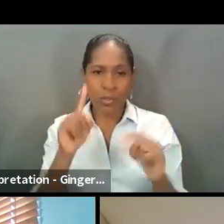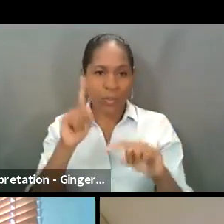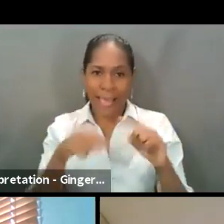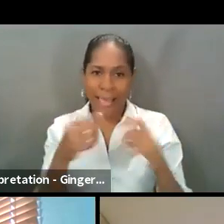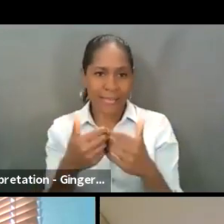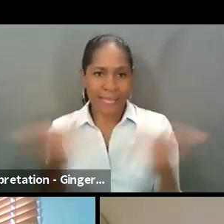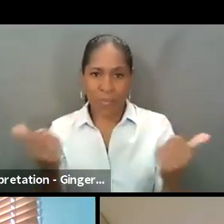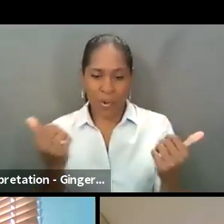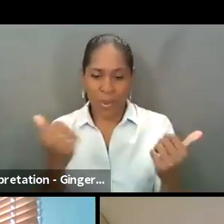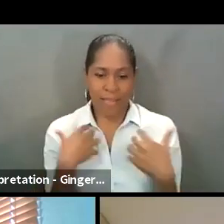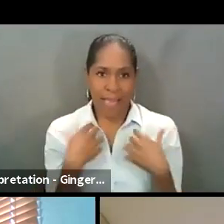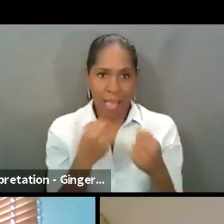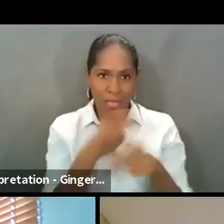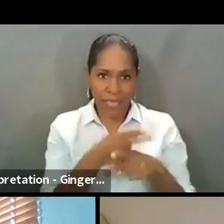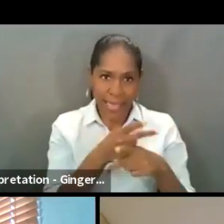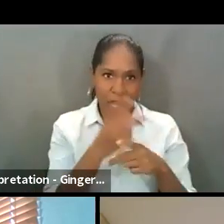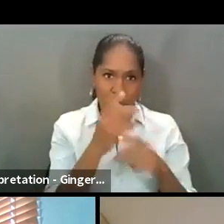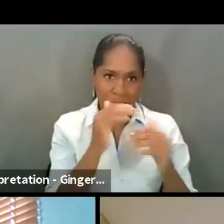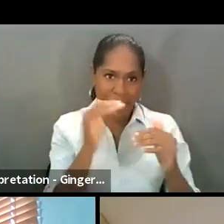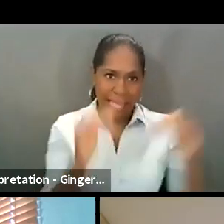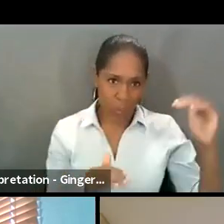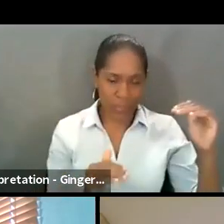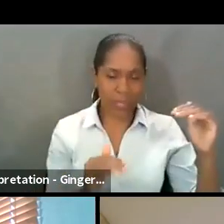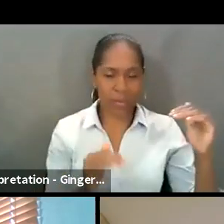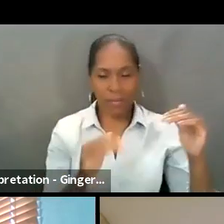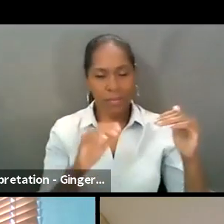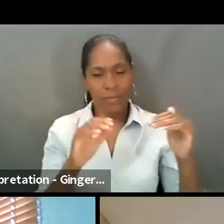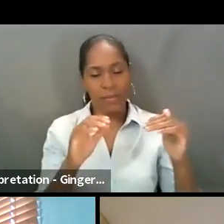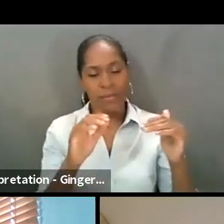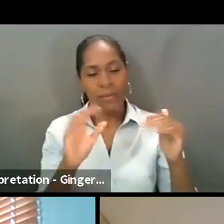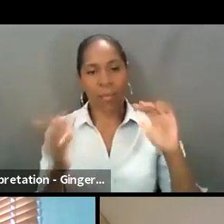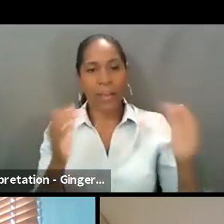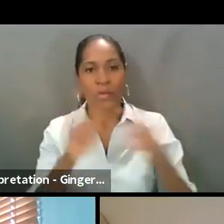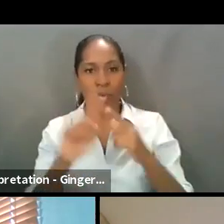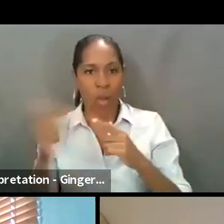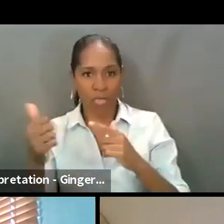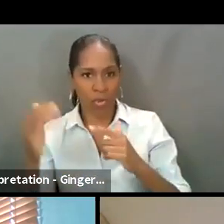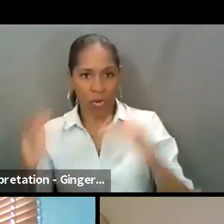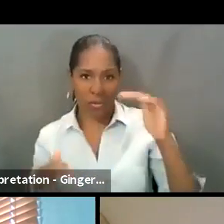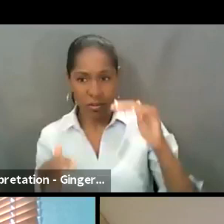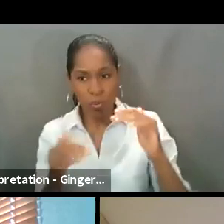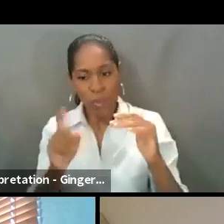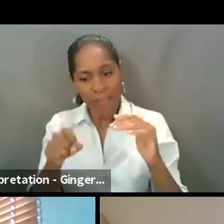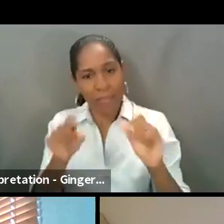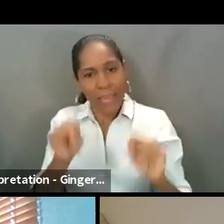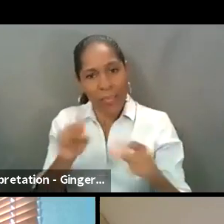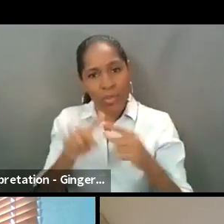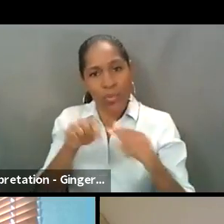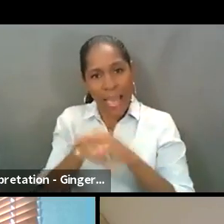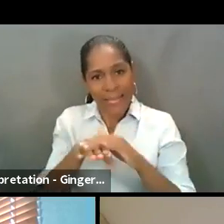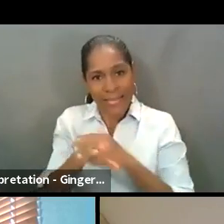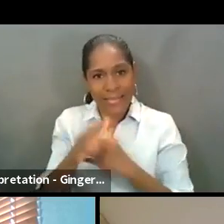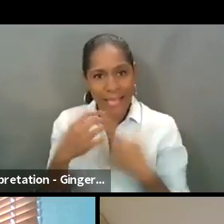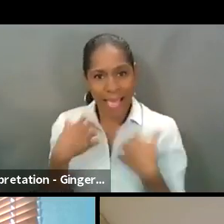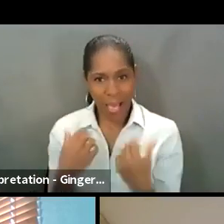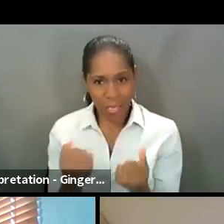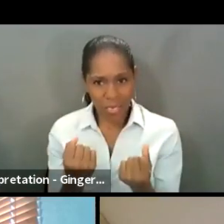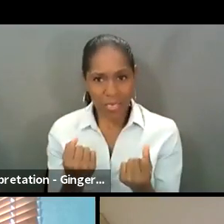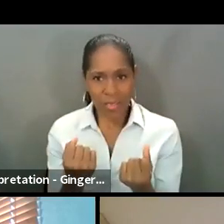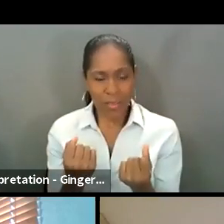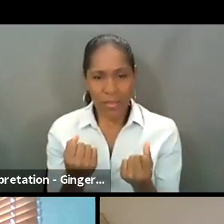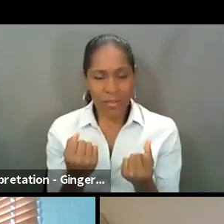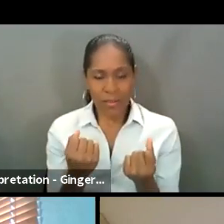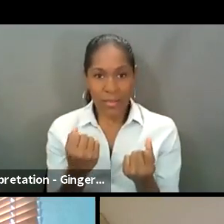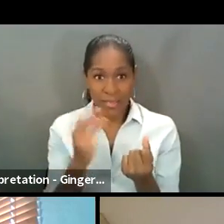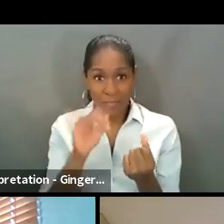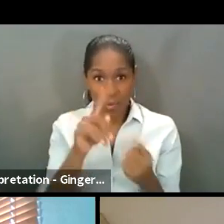inequity. There is no difference. You know, if you can't access healthy food, I can't ask you to have a